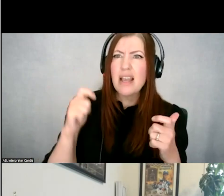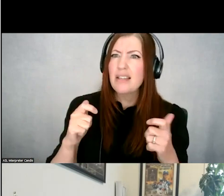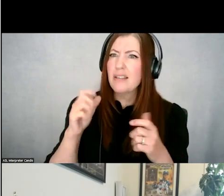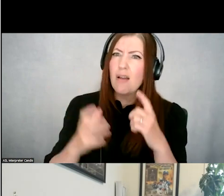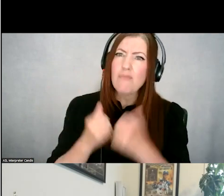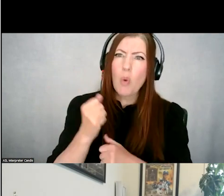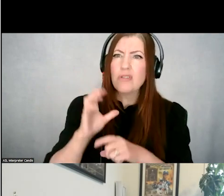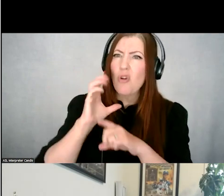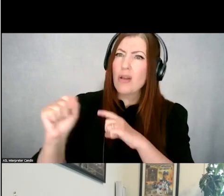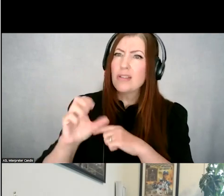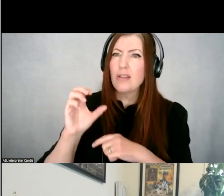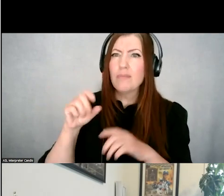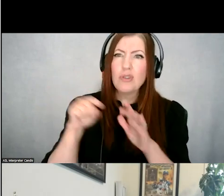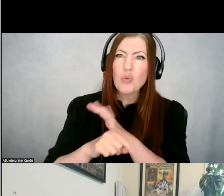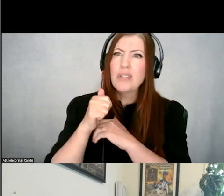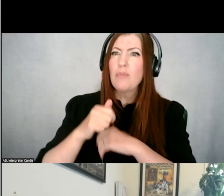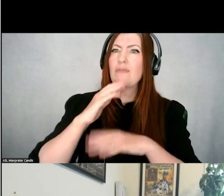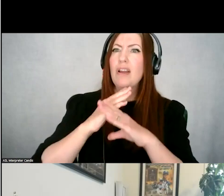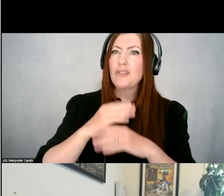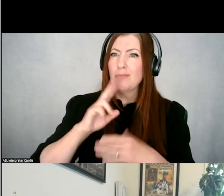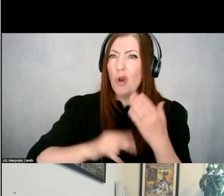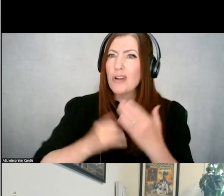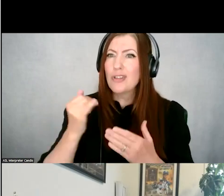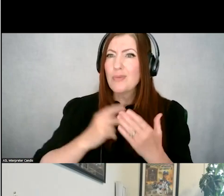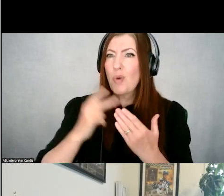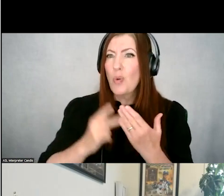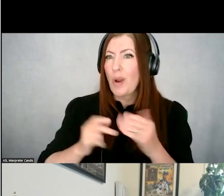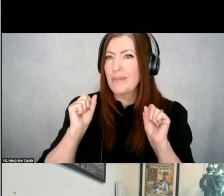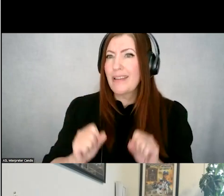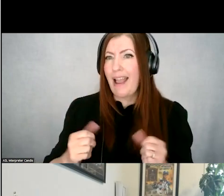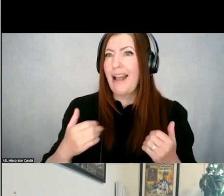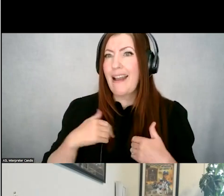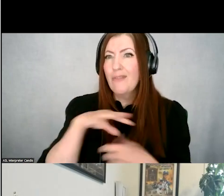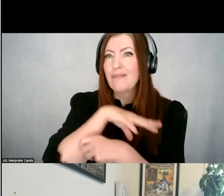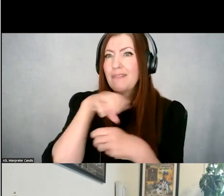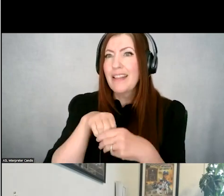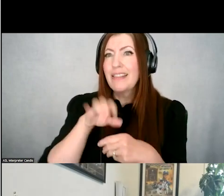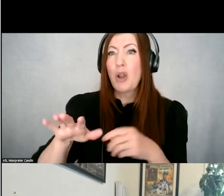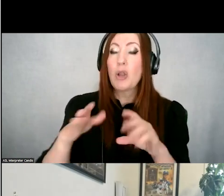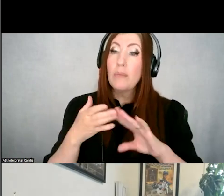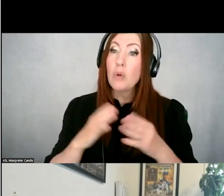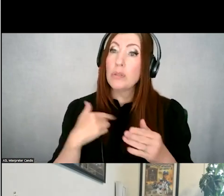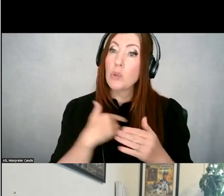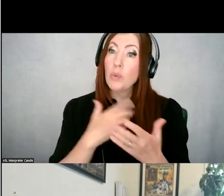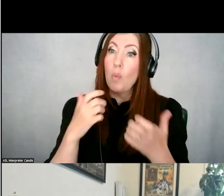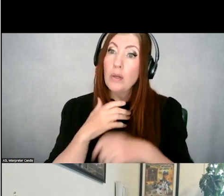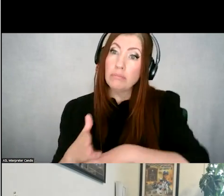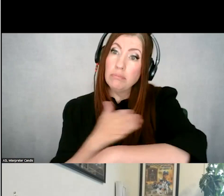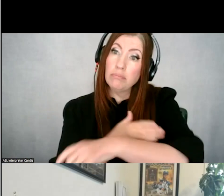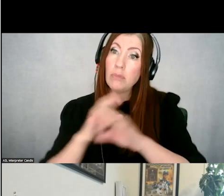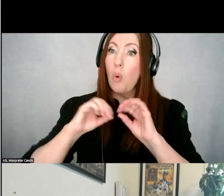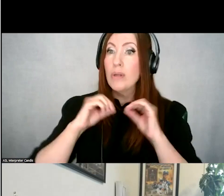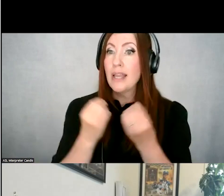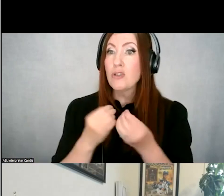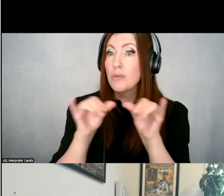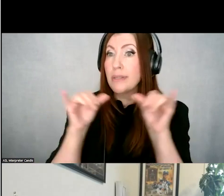suicide prevention projects and programs that they can have in their communities. We want to enhance organizational